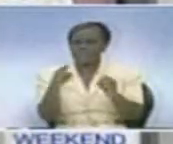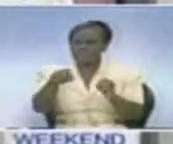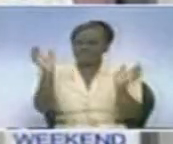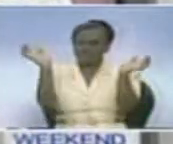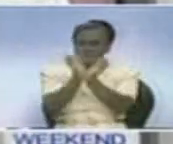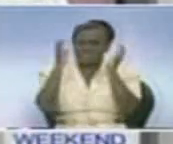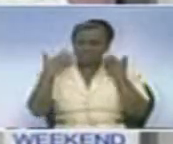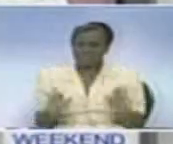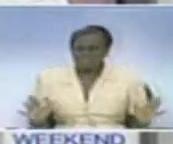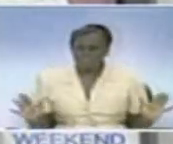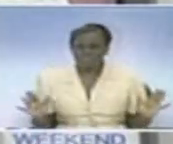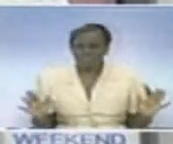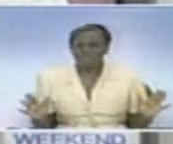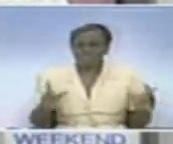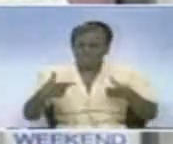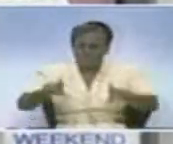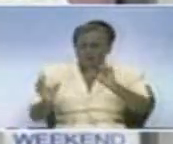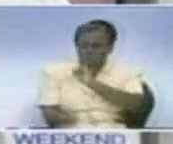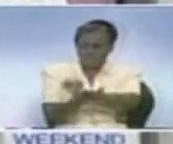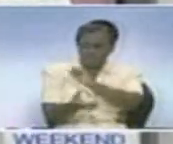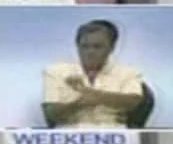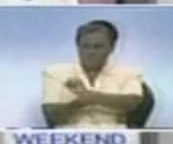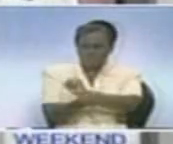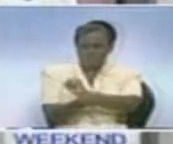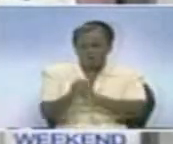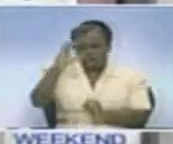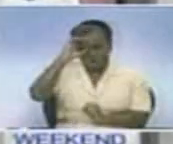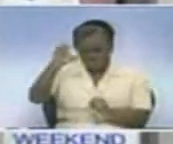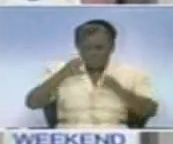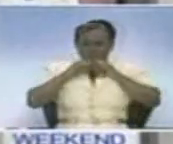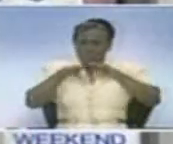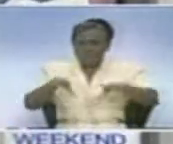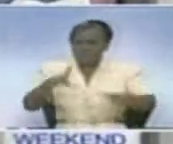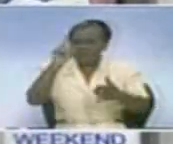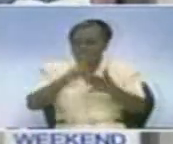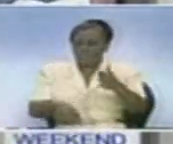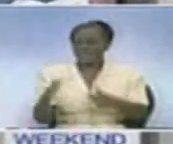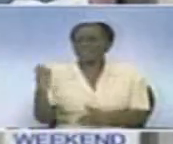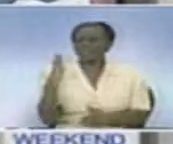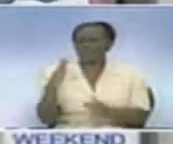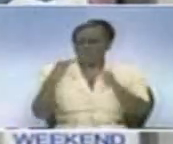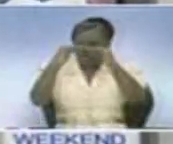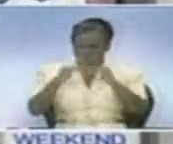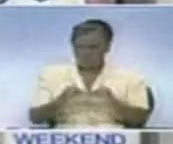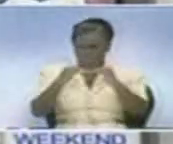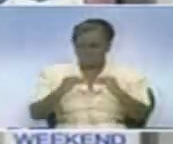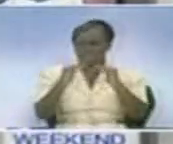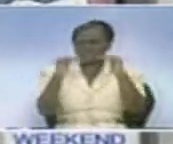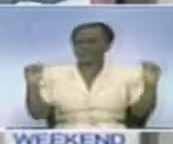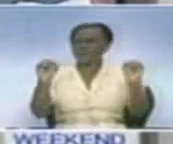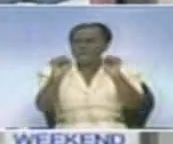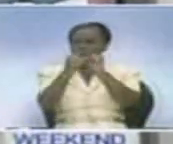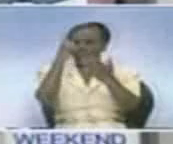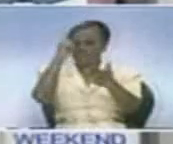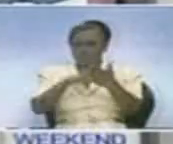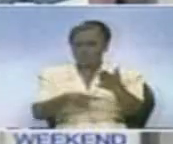disciplined. If you allowed me to explain the meaning of the concept of devolution, of security to the lowest, so you get